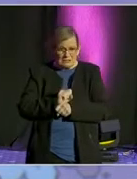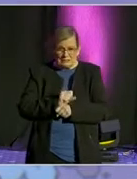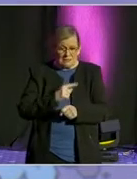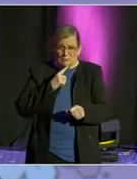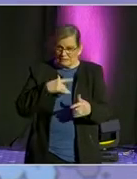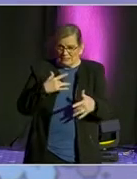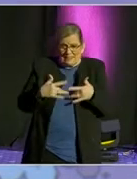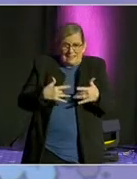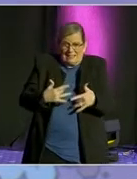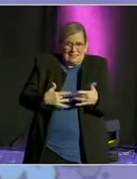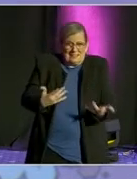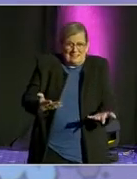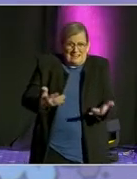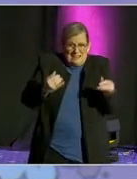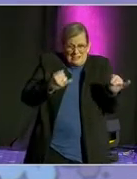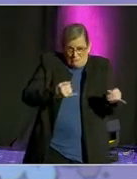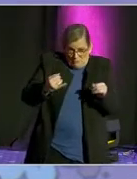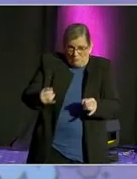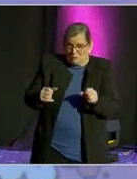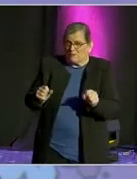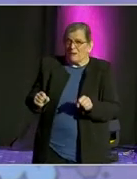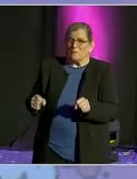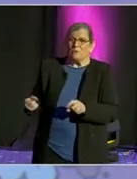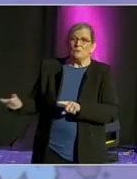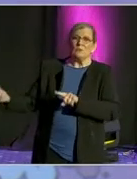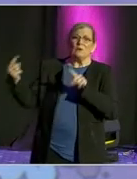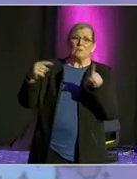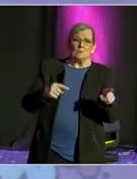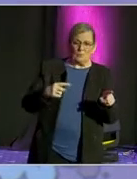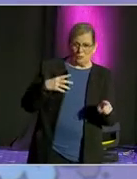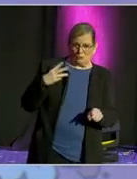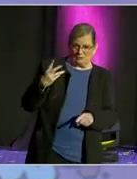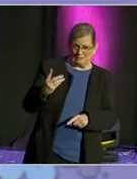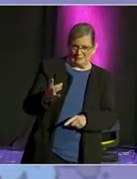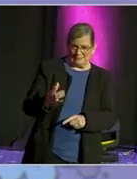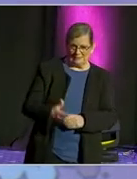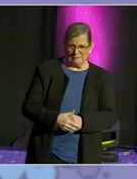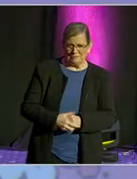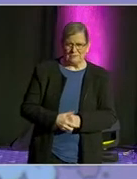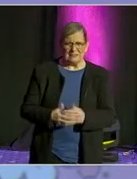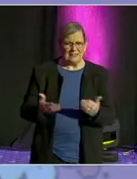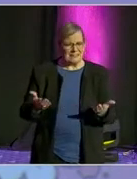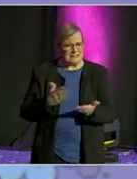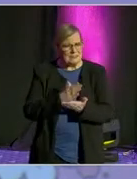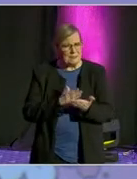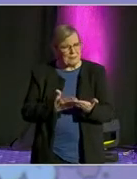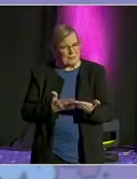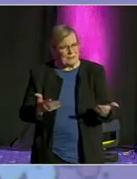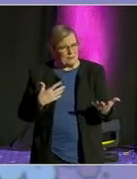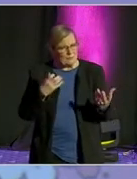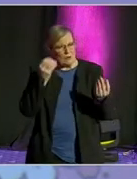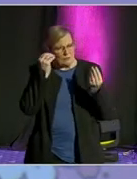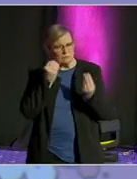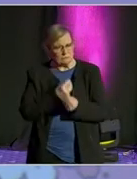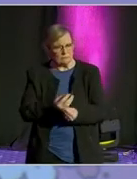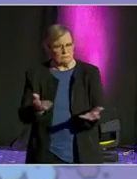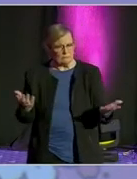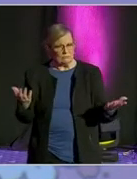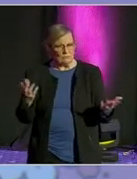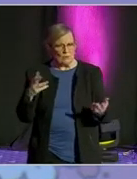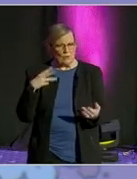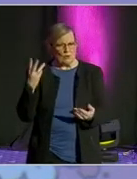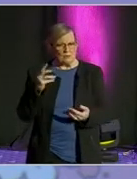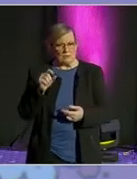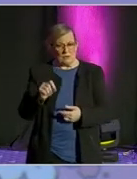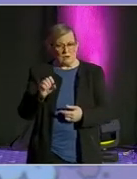which individuals will be able to enjoy when they come to Washington. Here are some of the things that we're showcasing on Washington.org.